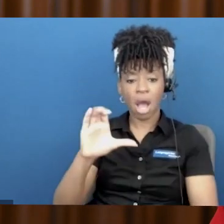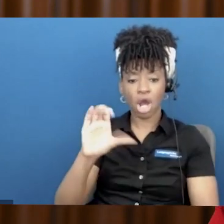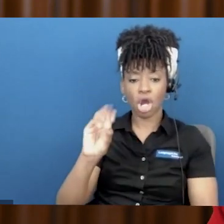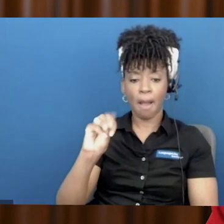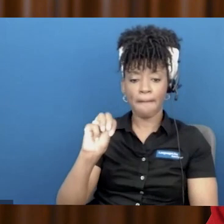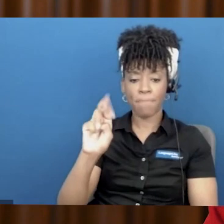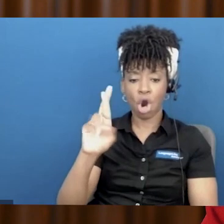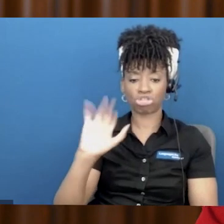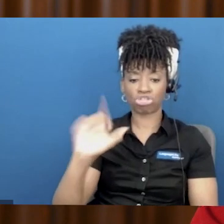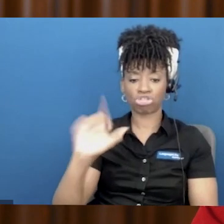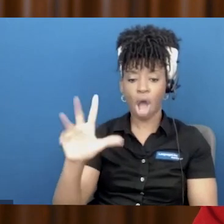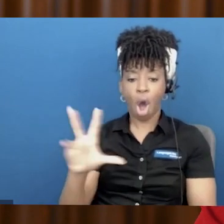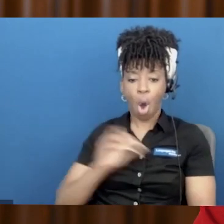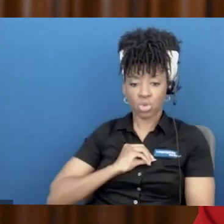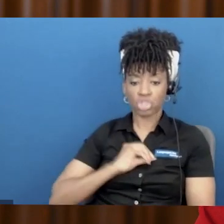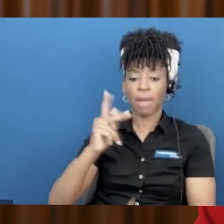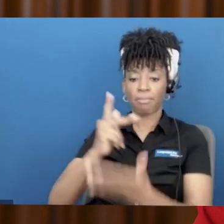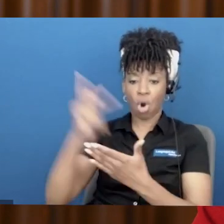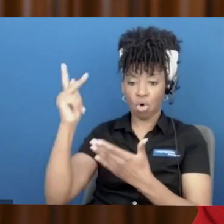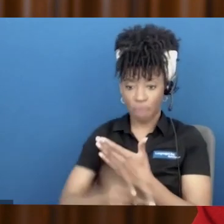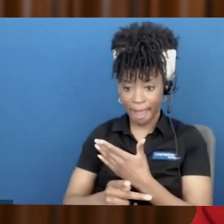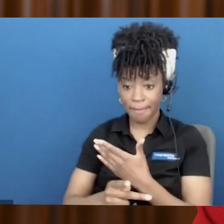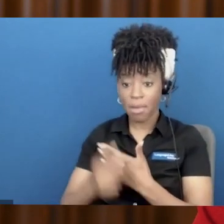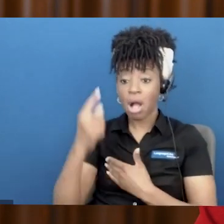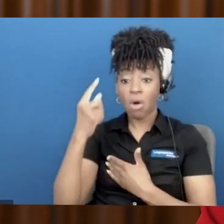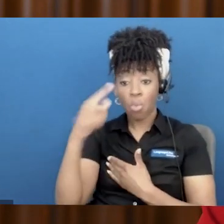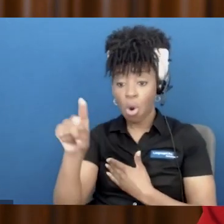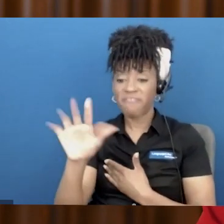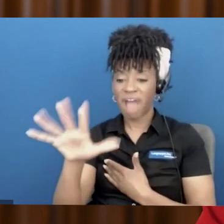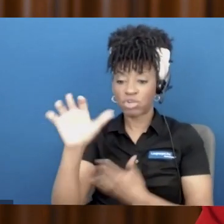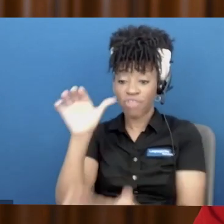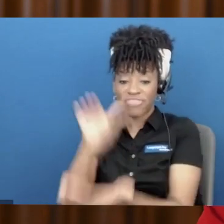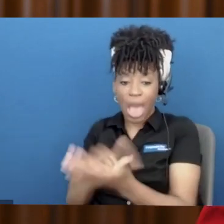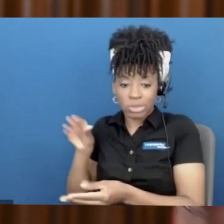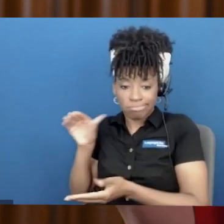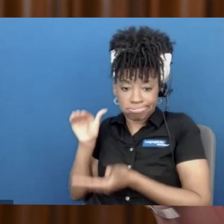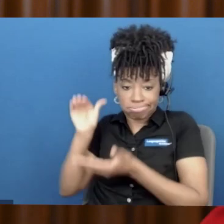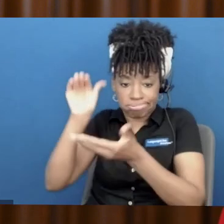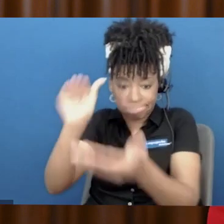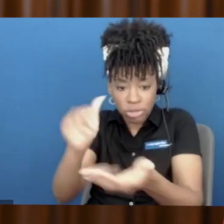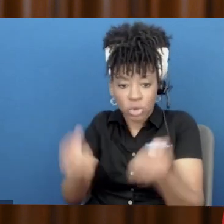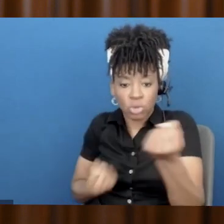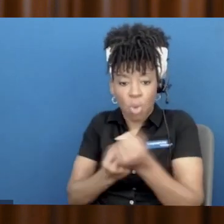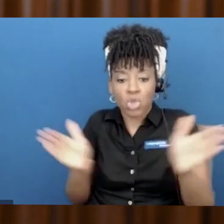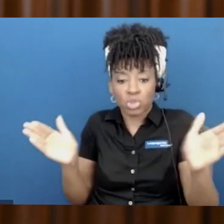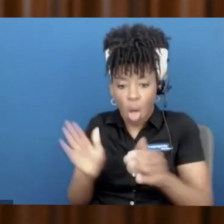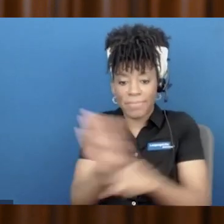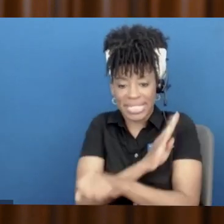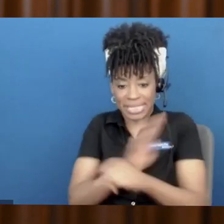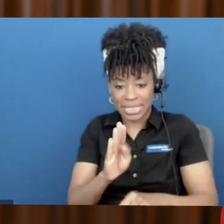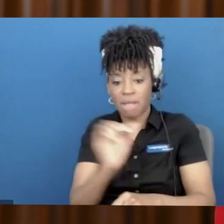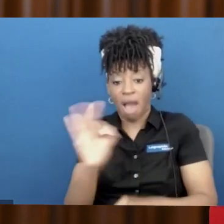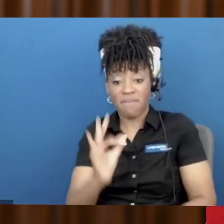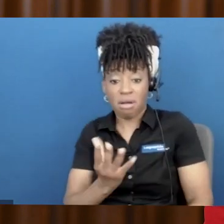that generational wealth that is so important to reducing disparities. With that same wealth-building strategy in mind,